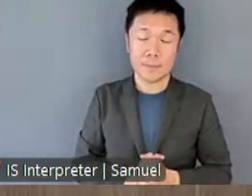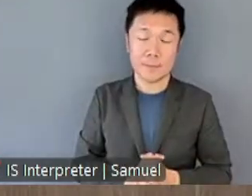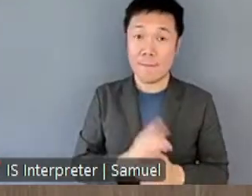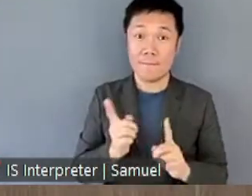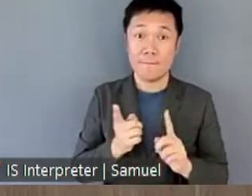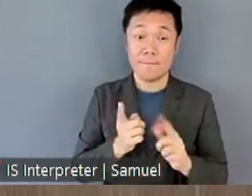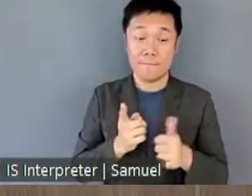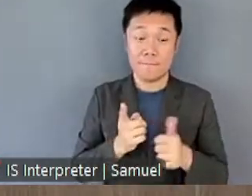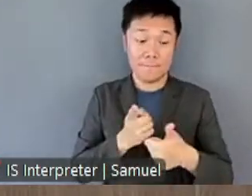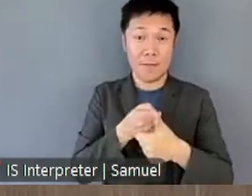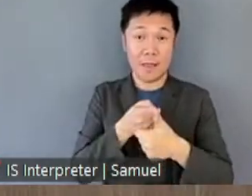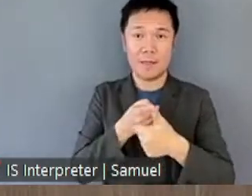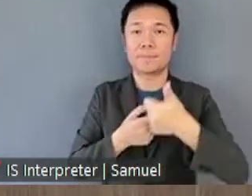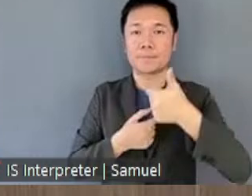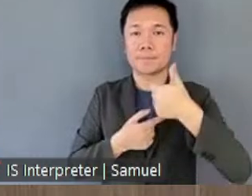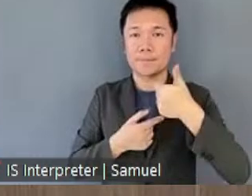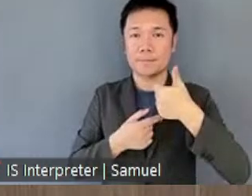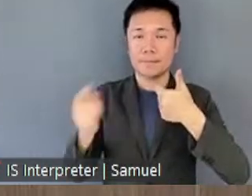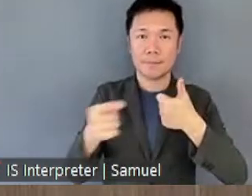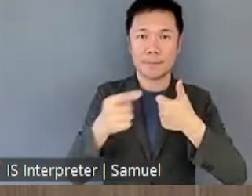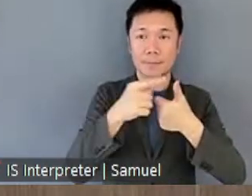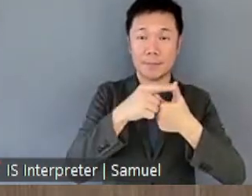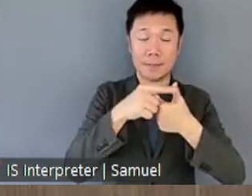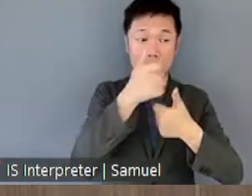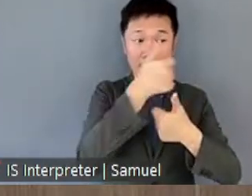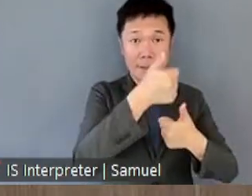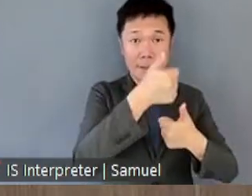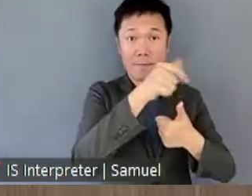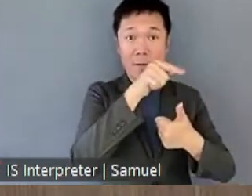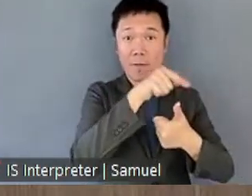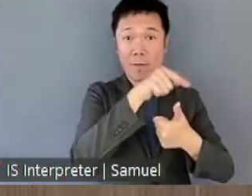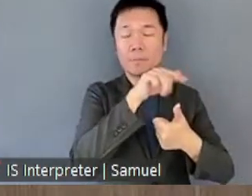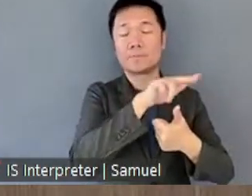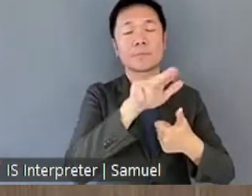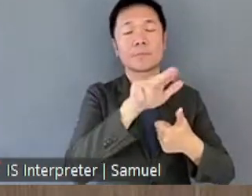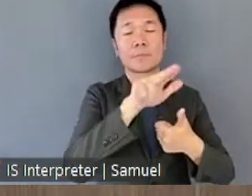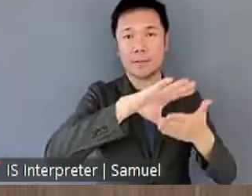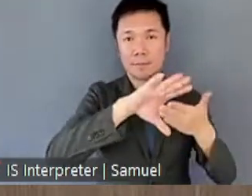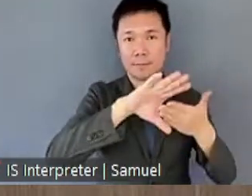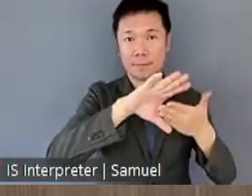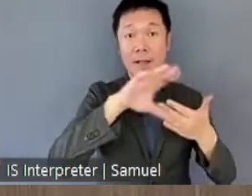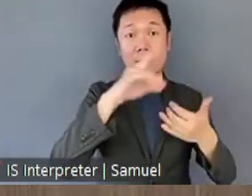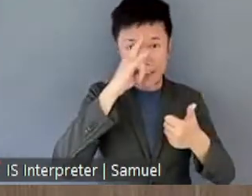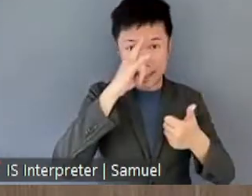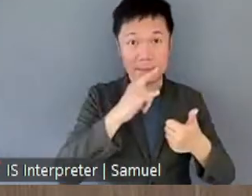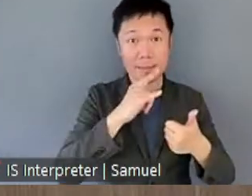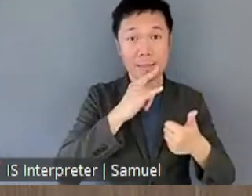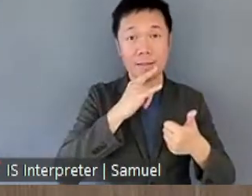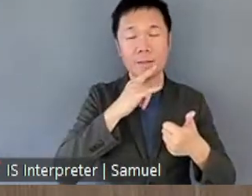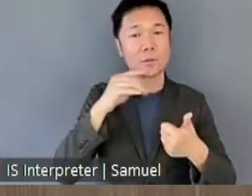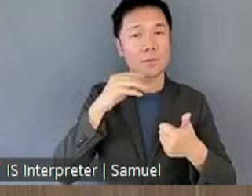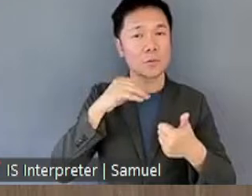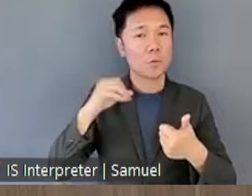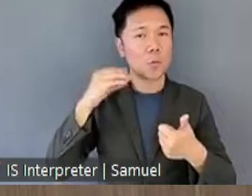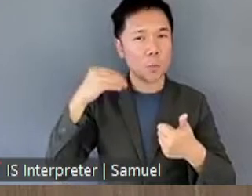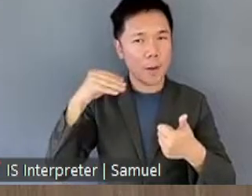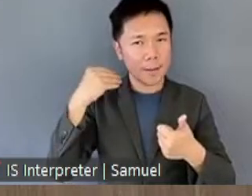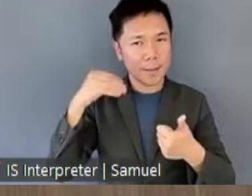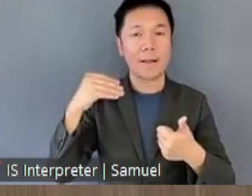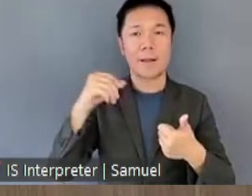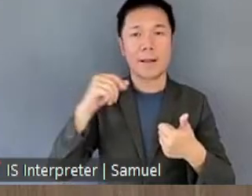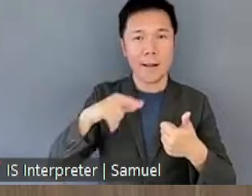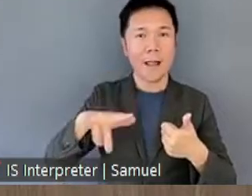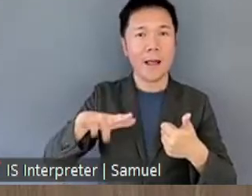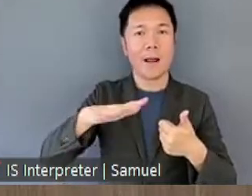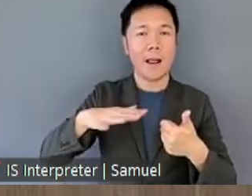first one is organized by the Secretariat, Kazakhstan, Kyrgyzstan, Uzbekistan, and the